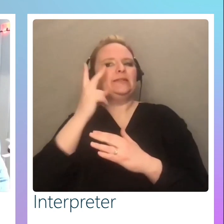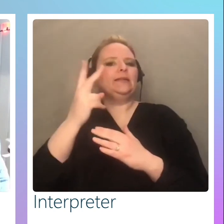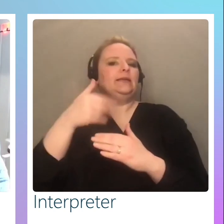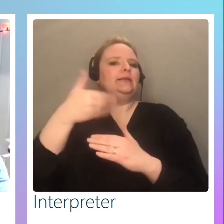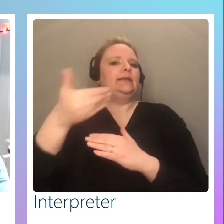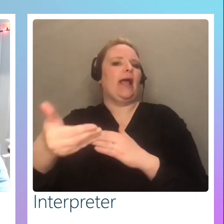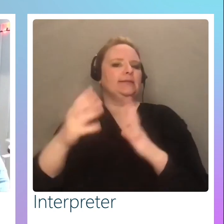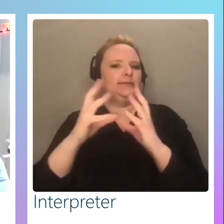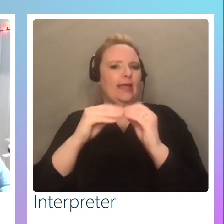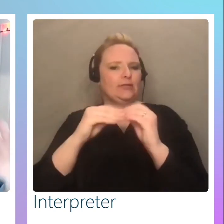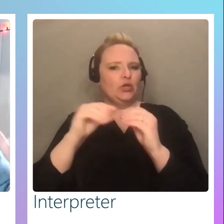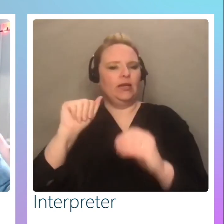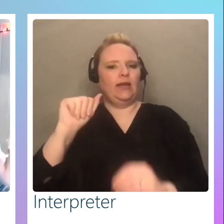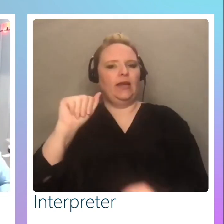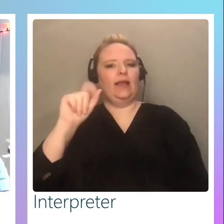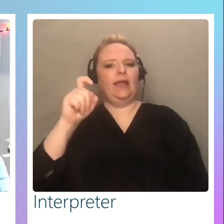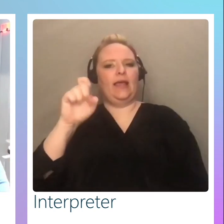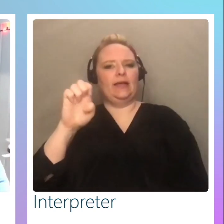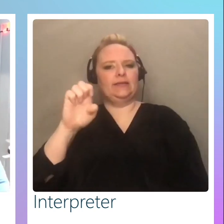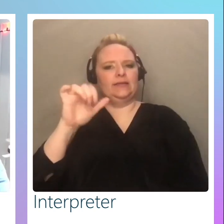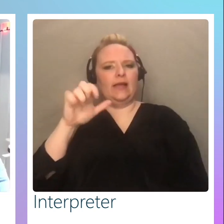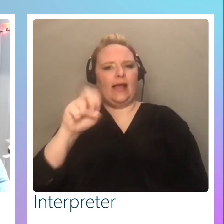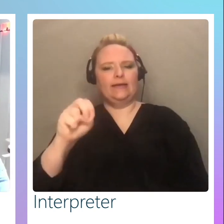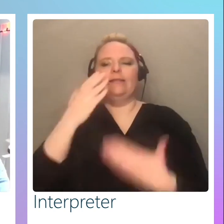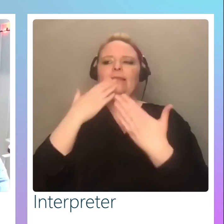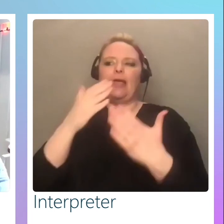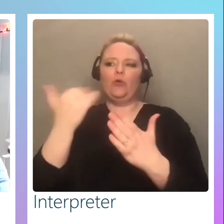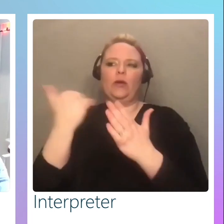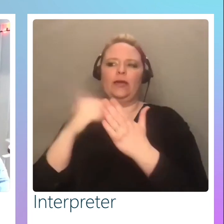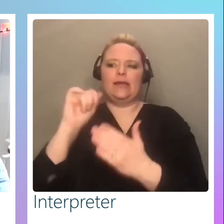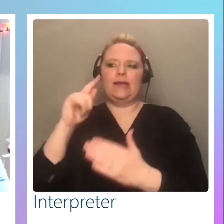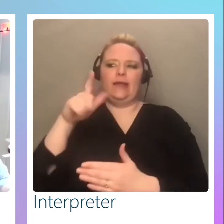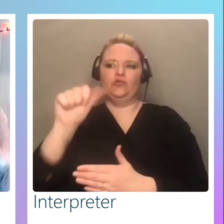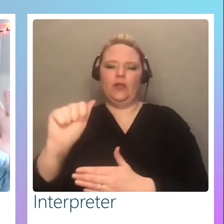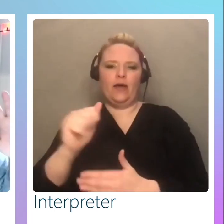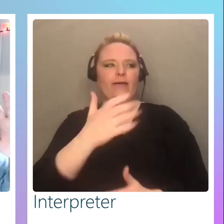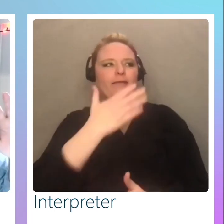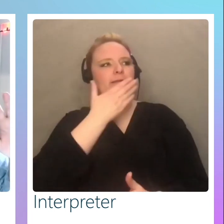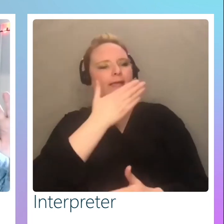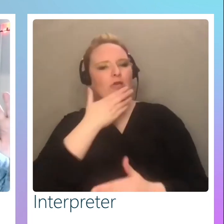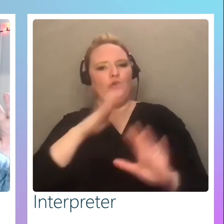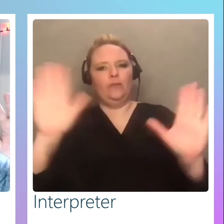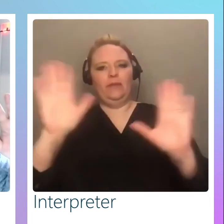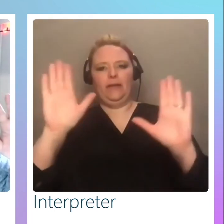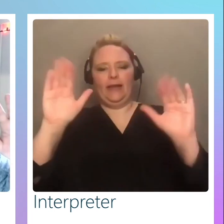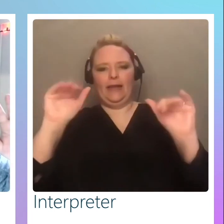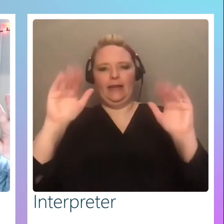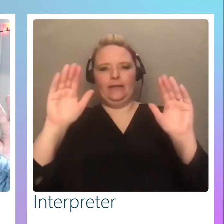session here at AxCon DayQ. So thank you again, Angela, so much. Thank you. Bye, everybody.